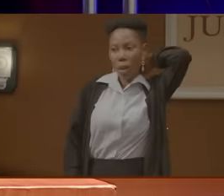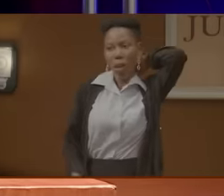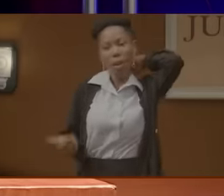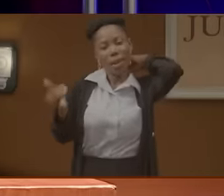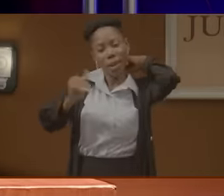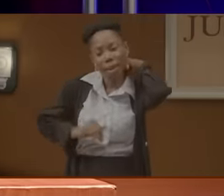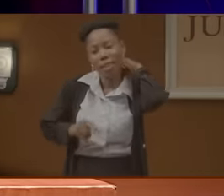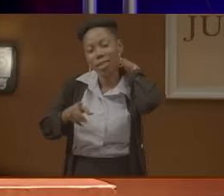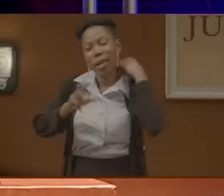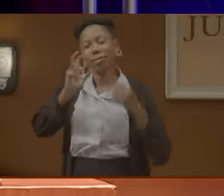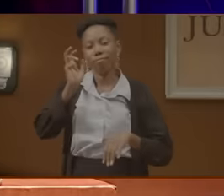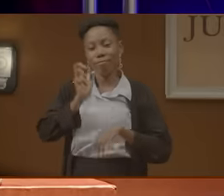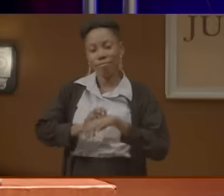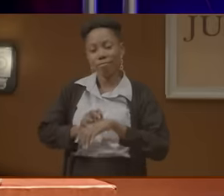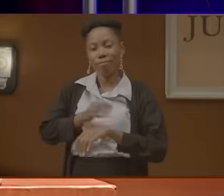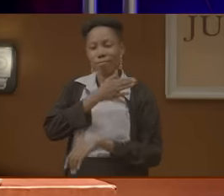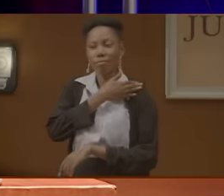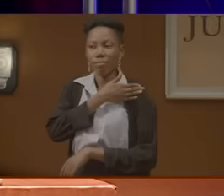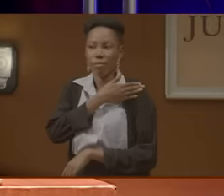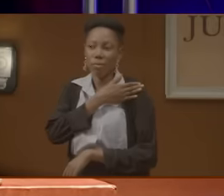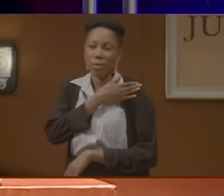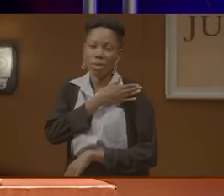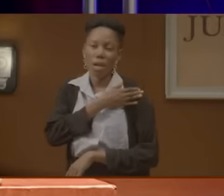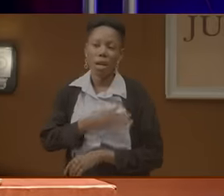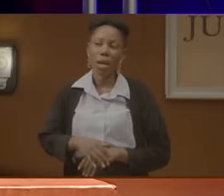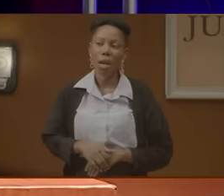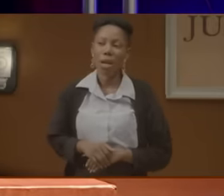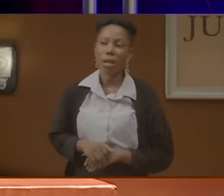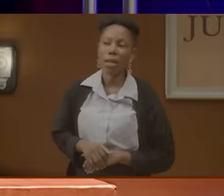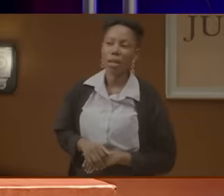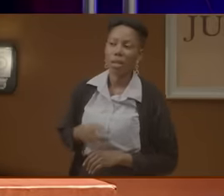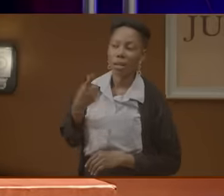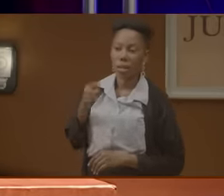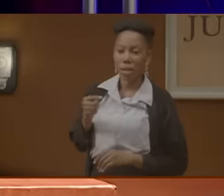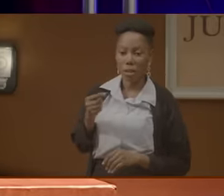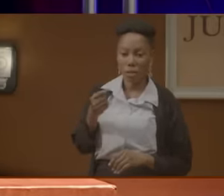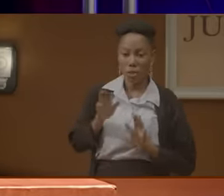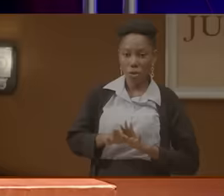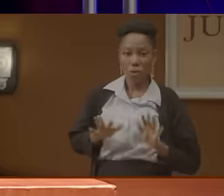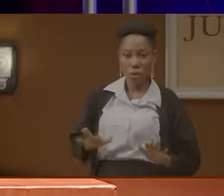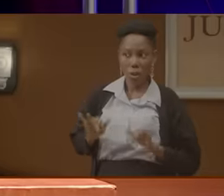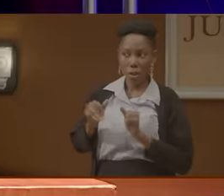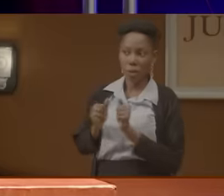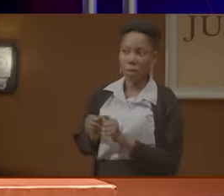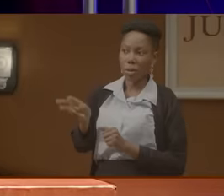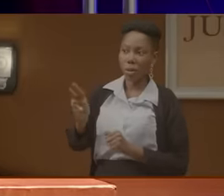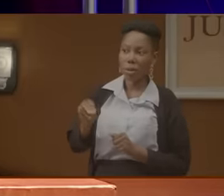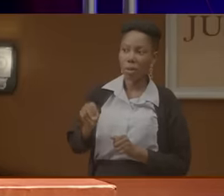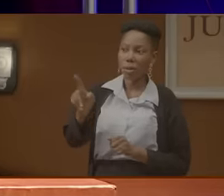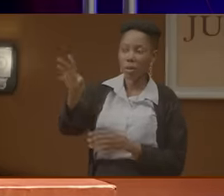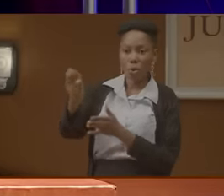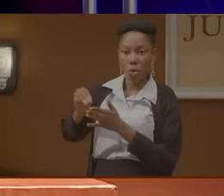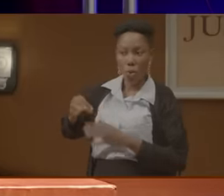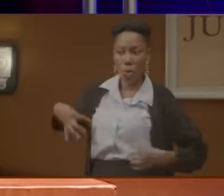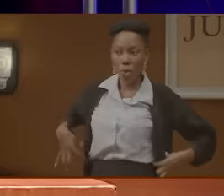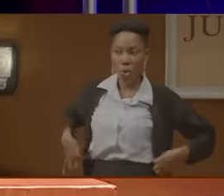me again. Man asked me whether I feel come out one shirt or all this thing. Those children, they stay with me good 3 days. I have to carry my